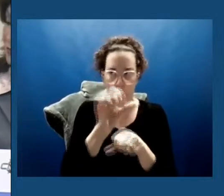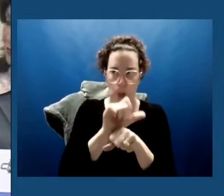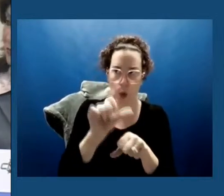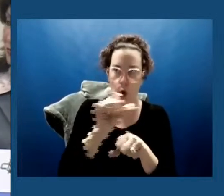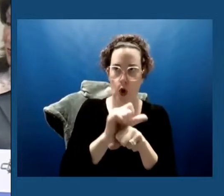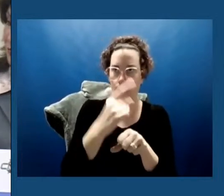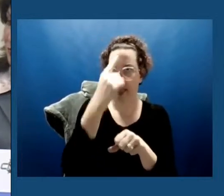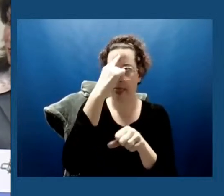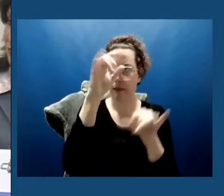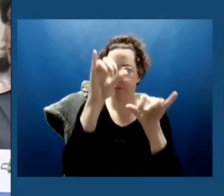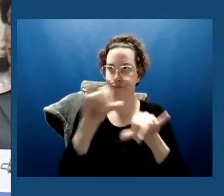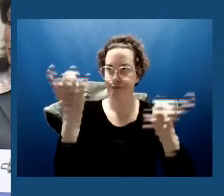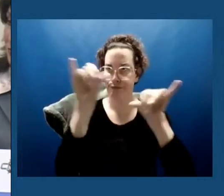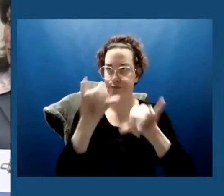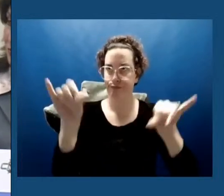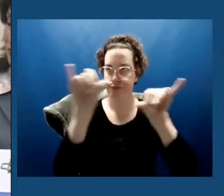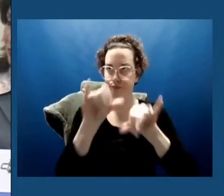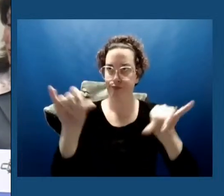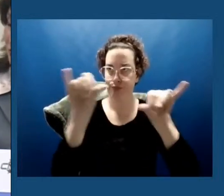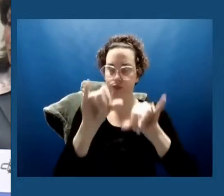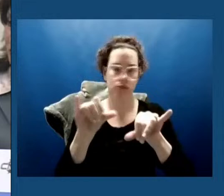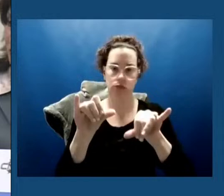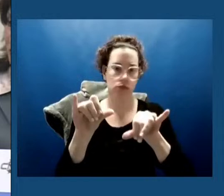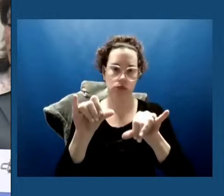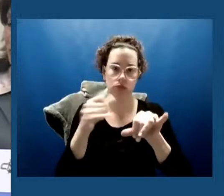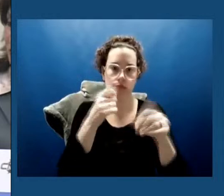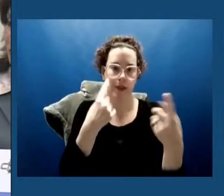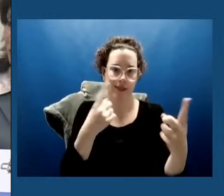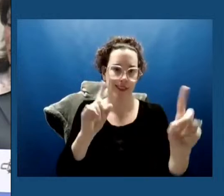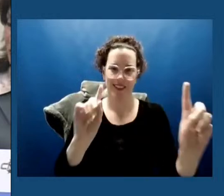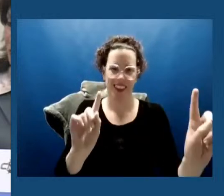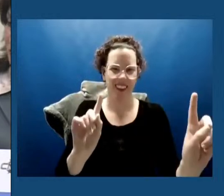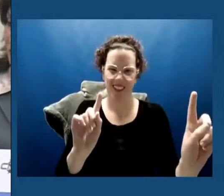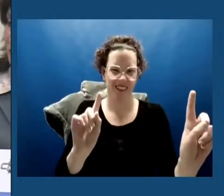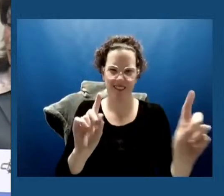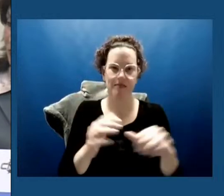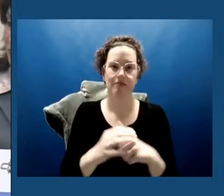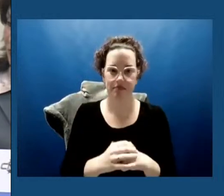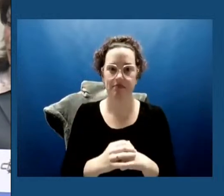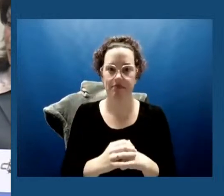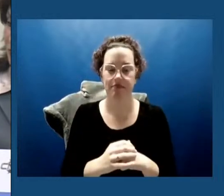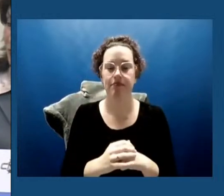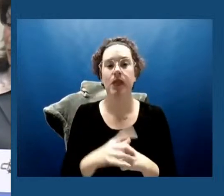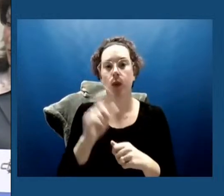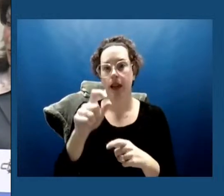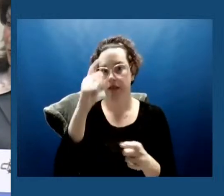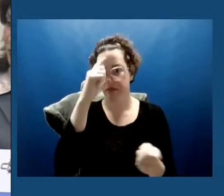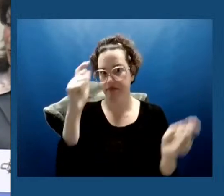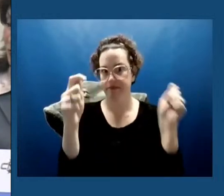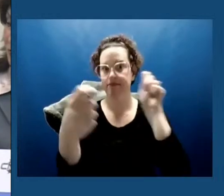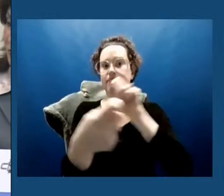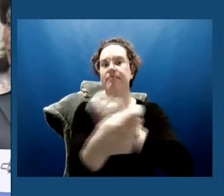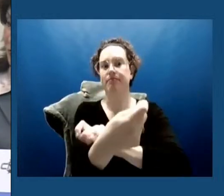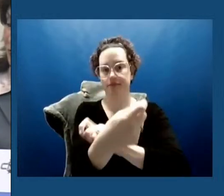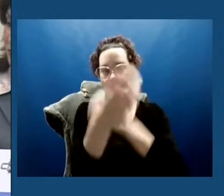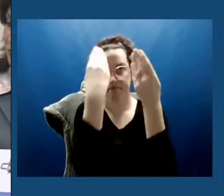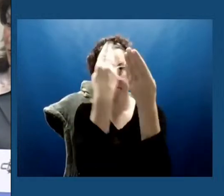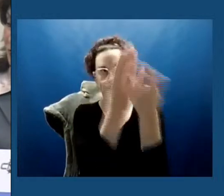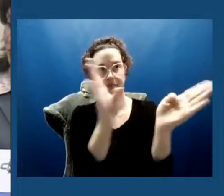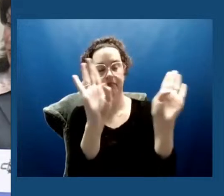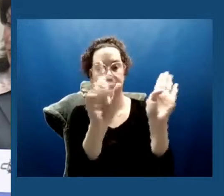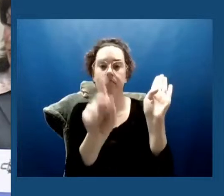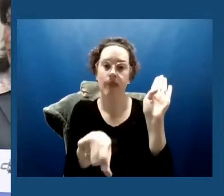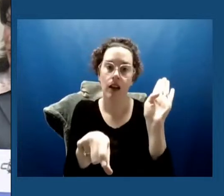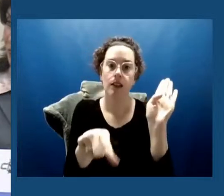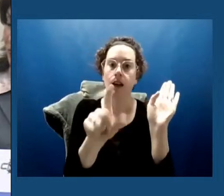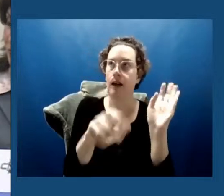have isn't going to be a recipe for success in the future. So we have to think differently. We have to think